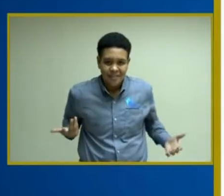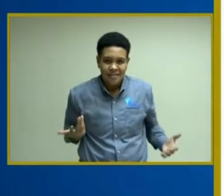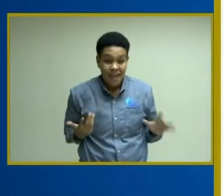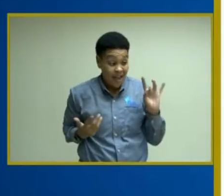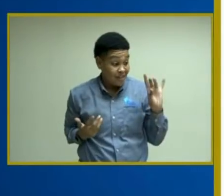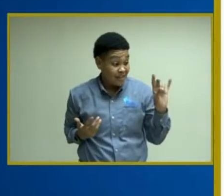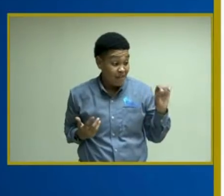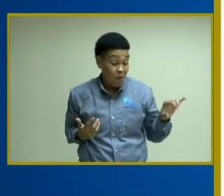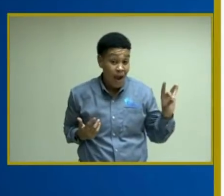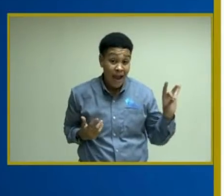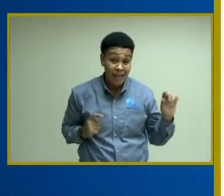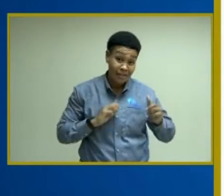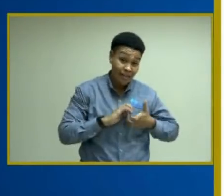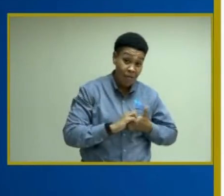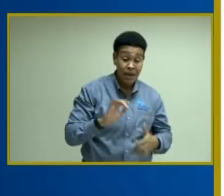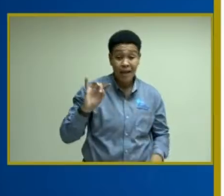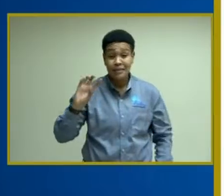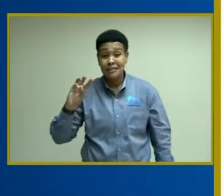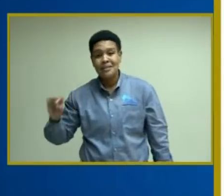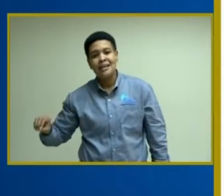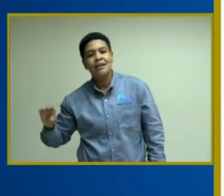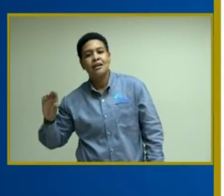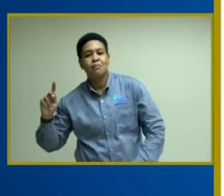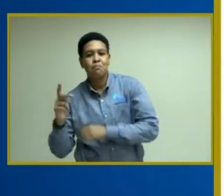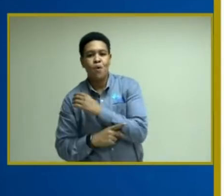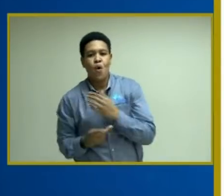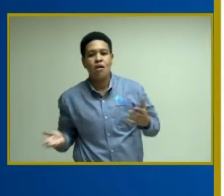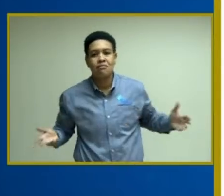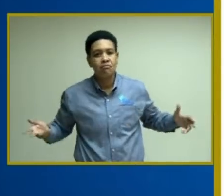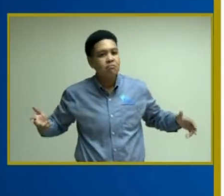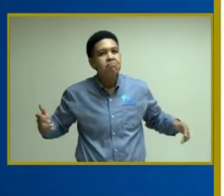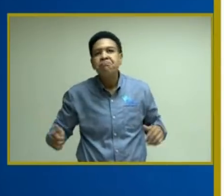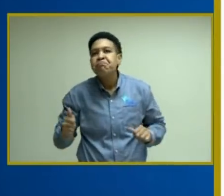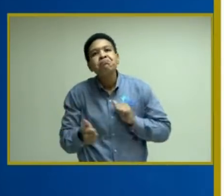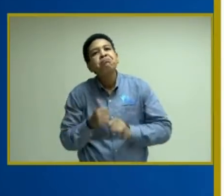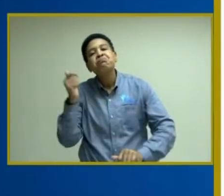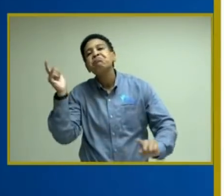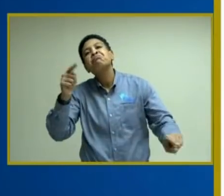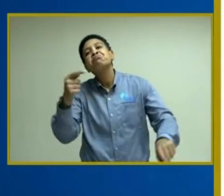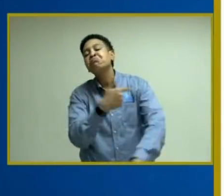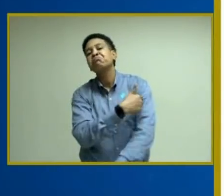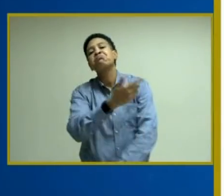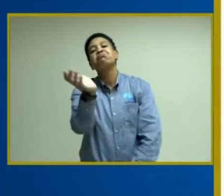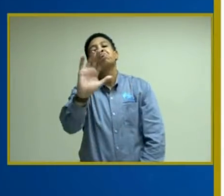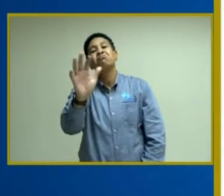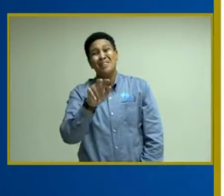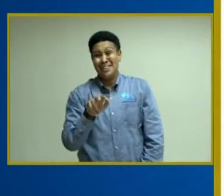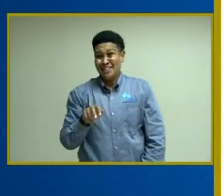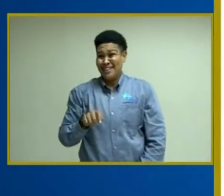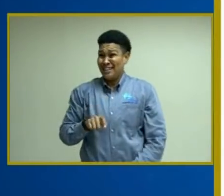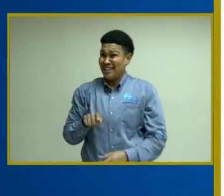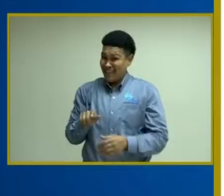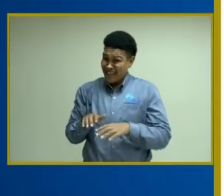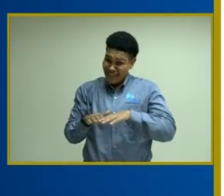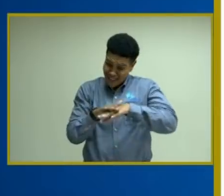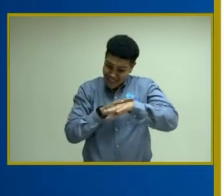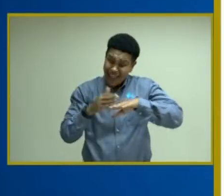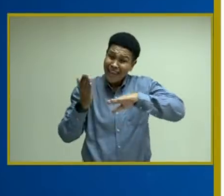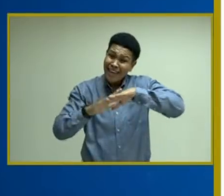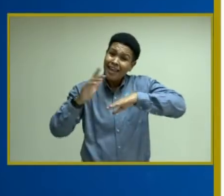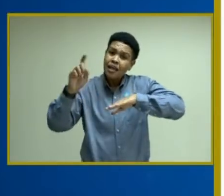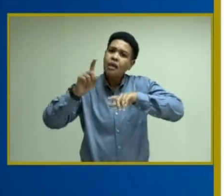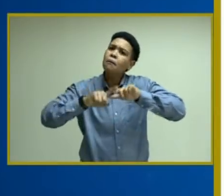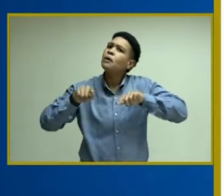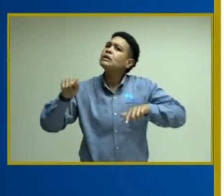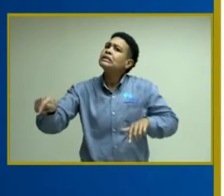are areas right across that we need to increase, but in particular, these areas need to be increased.